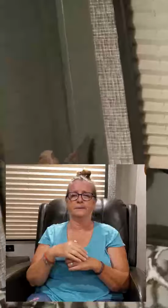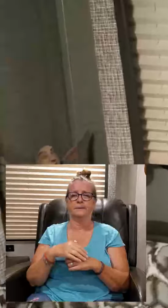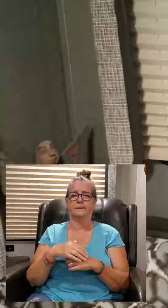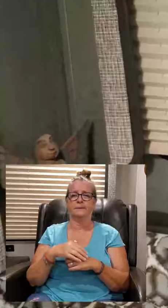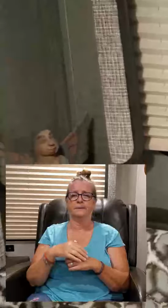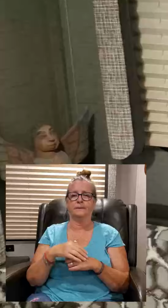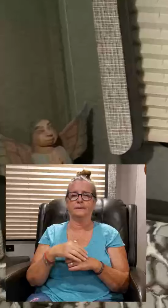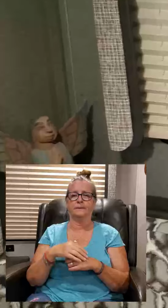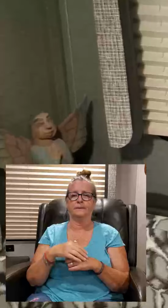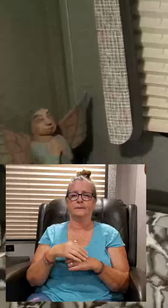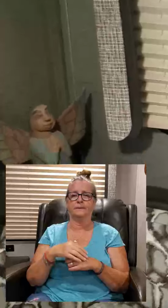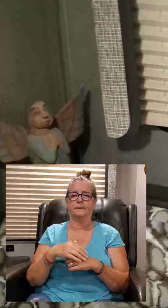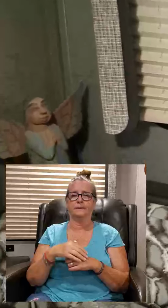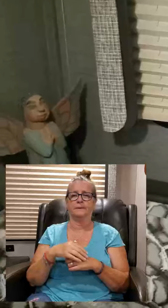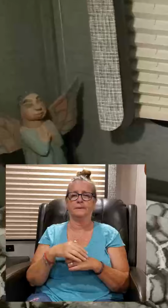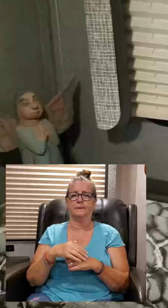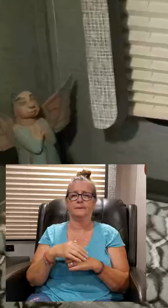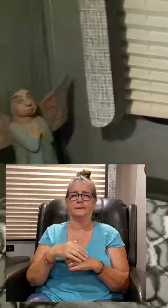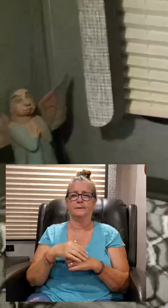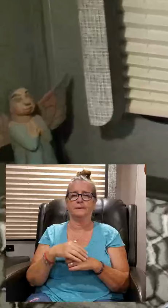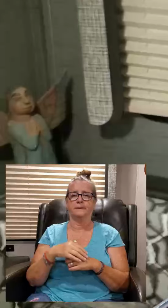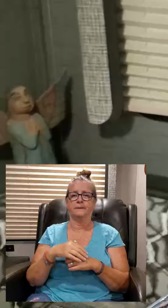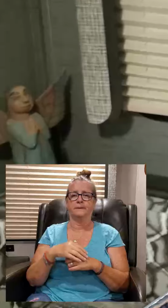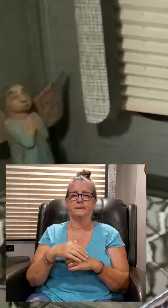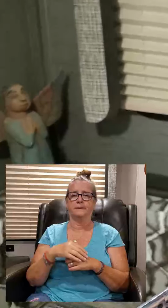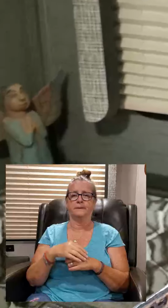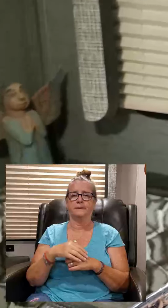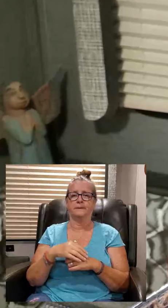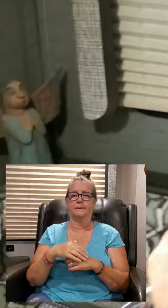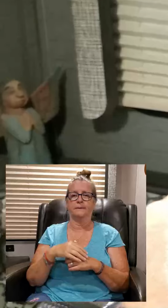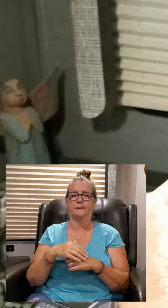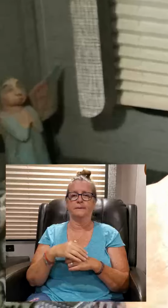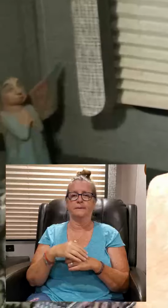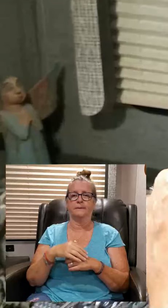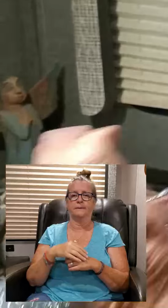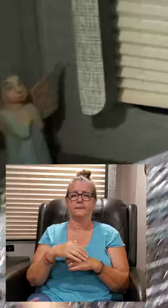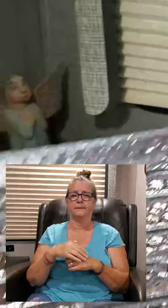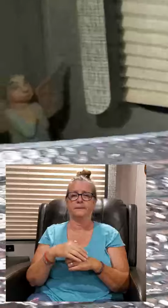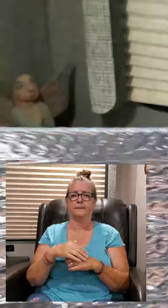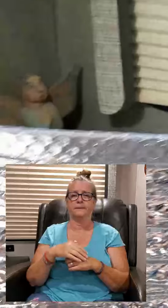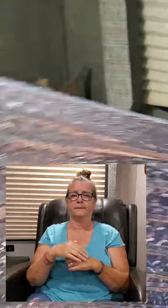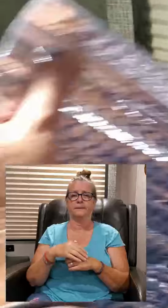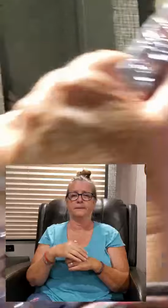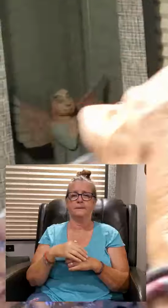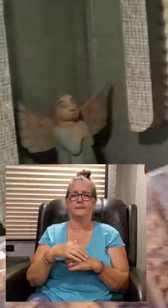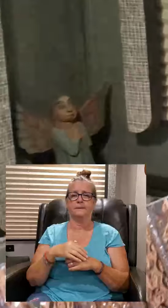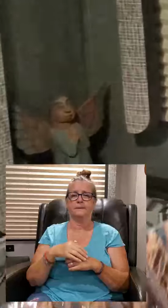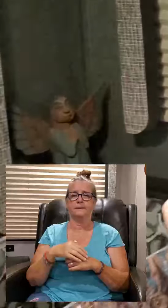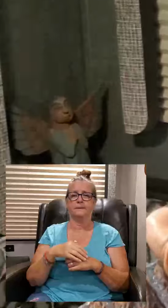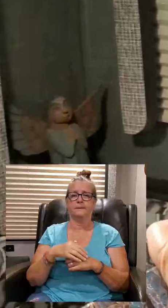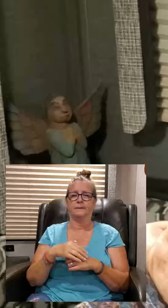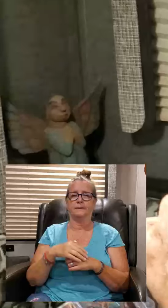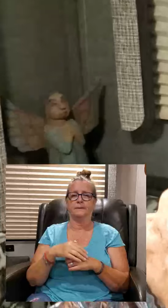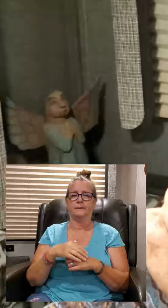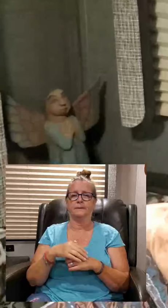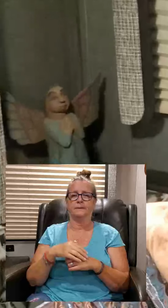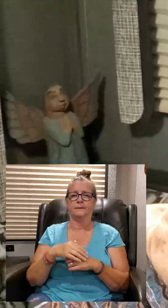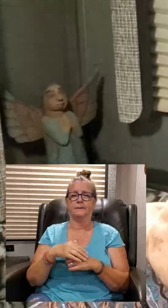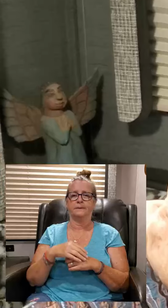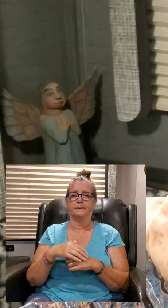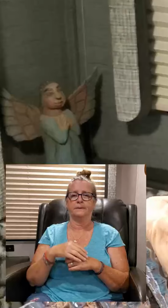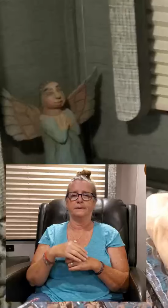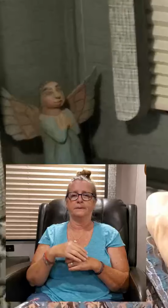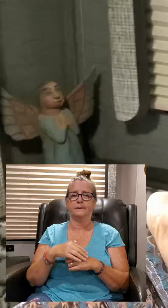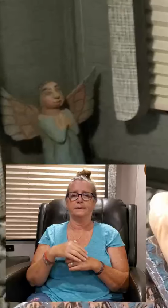Okay, she's got it done. Now she's gonna just do the